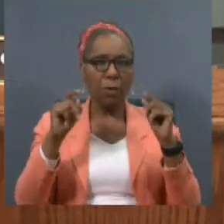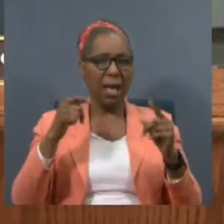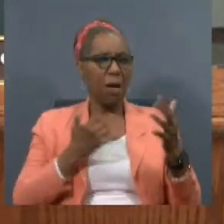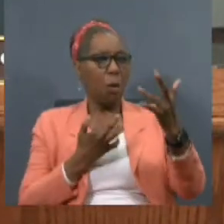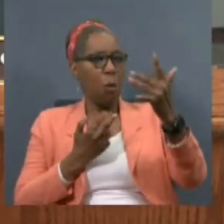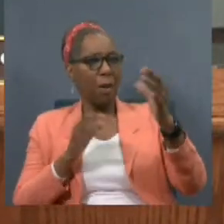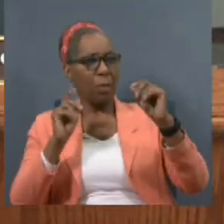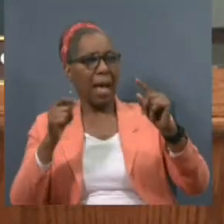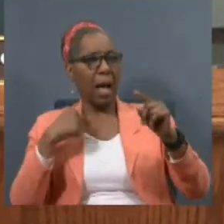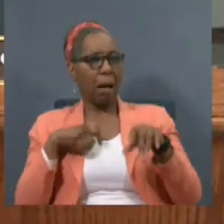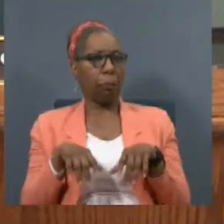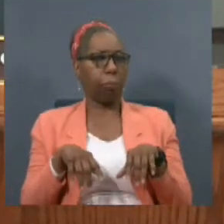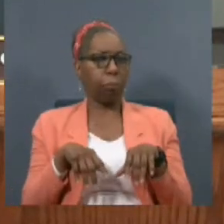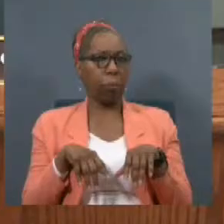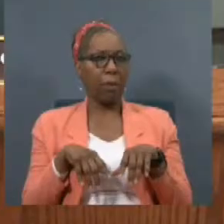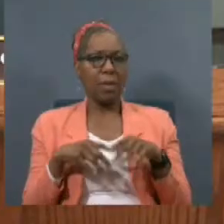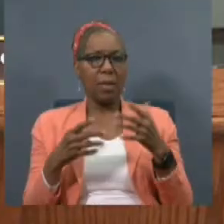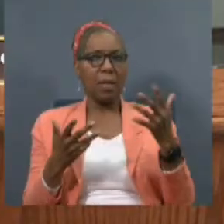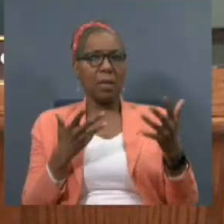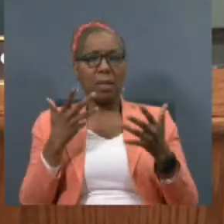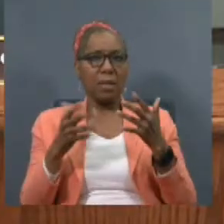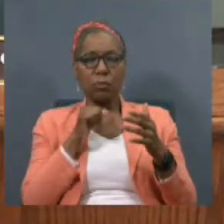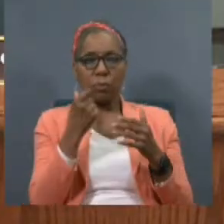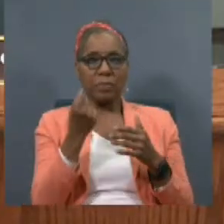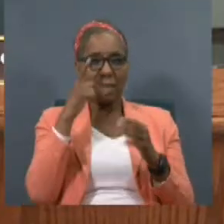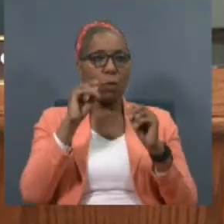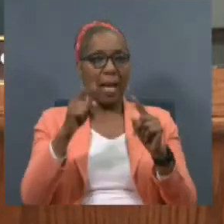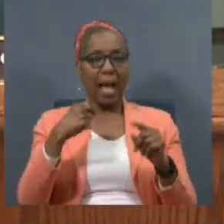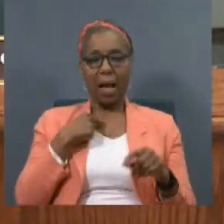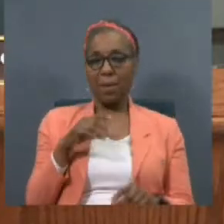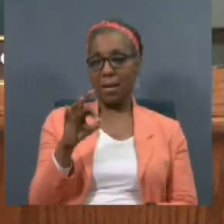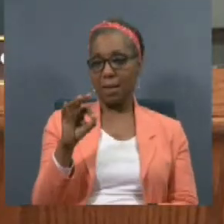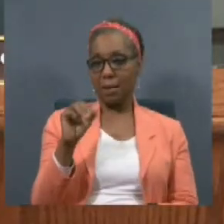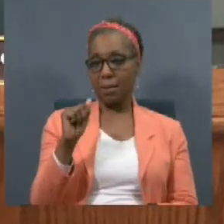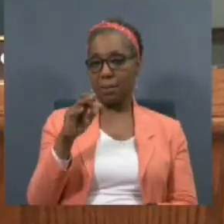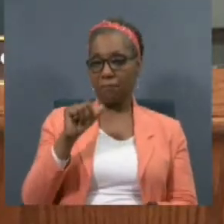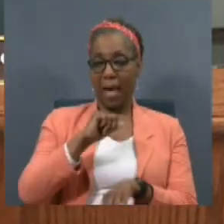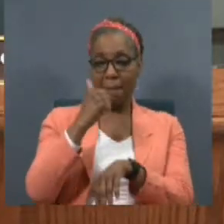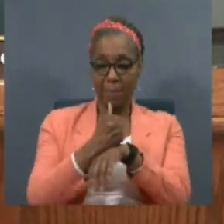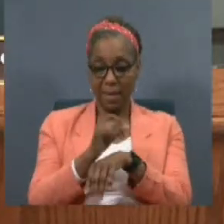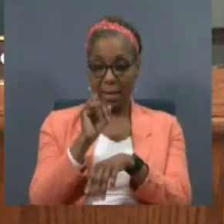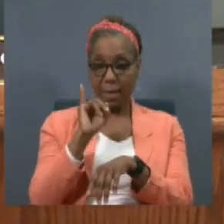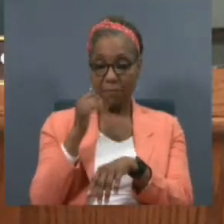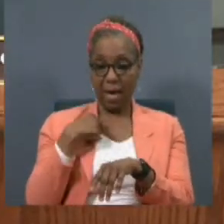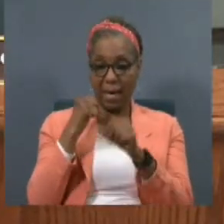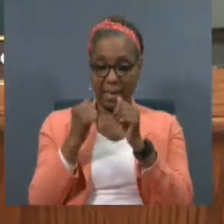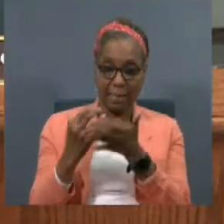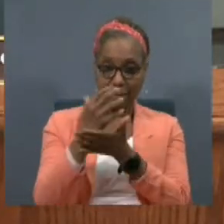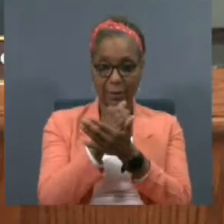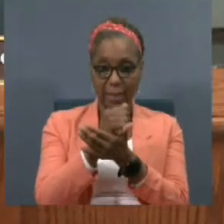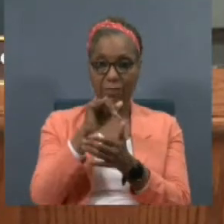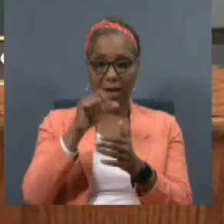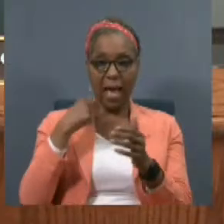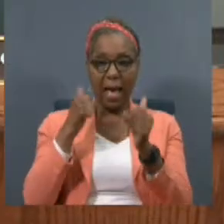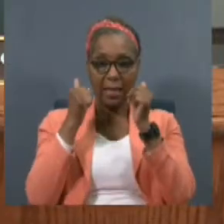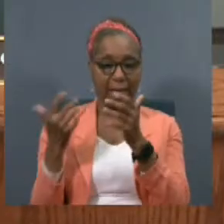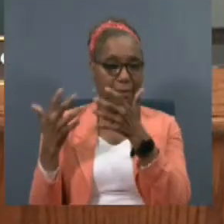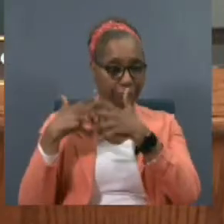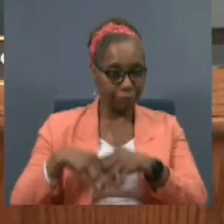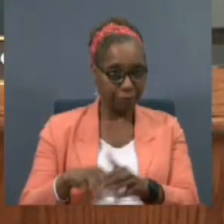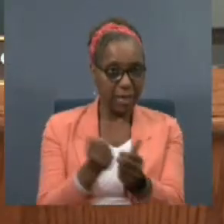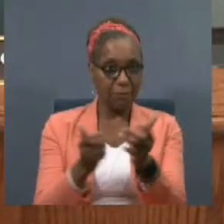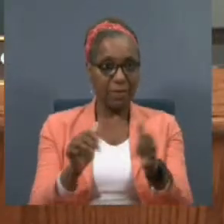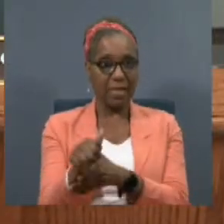wait a minute, I'm at a standstill. I'm a facts-based person. If I can get the facts, I can work out everything else